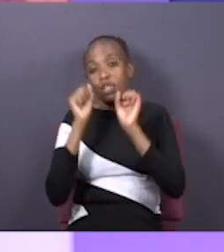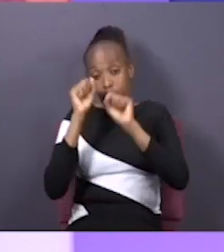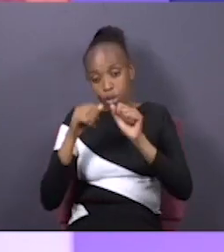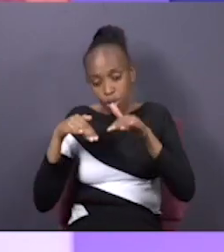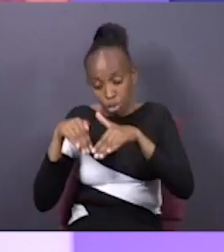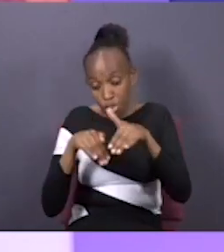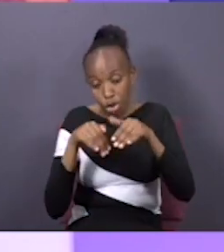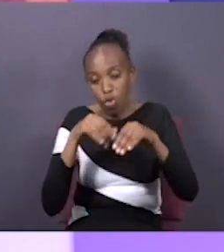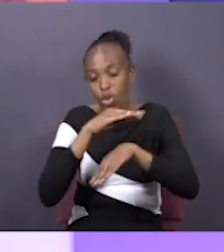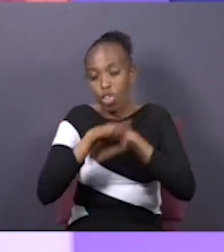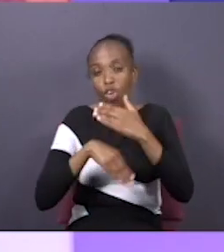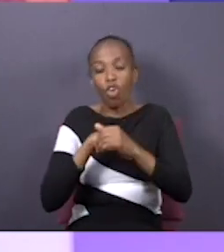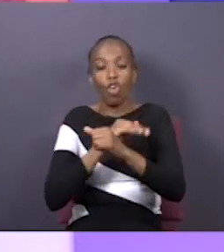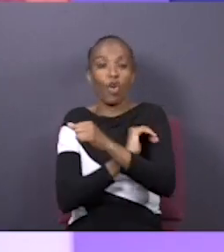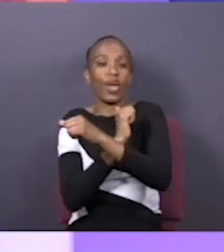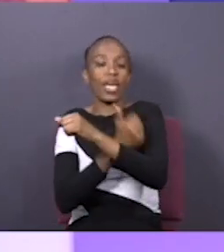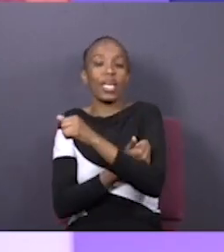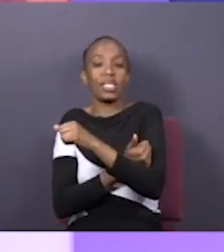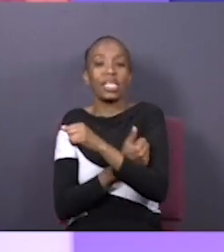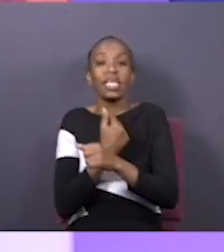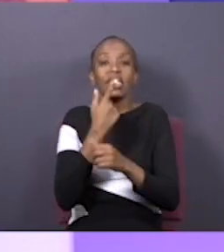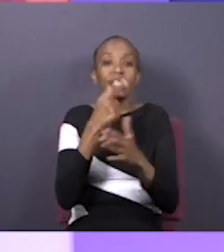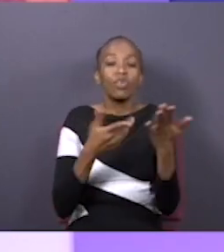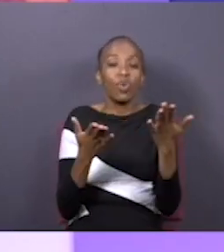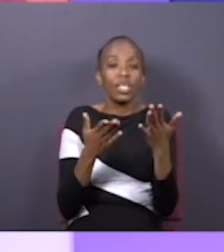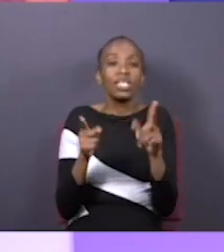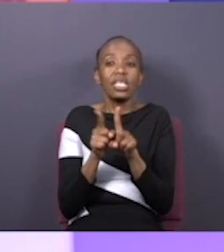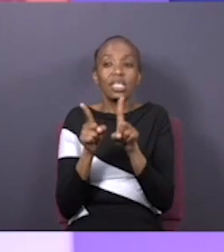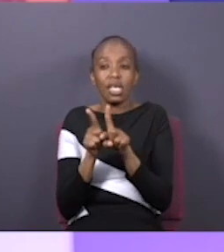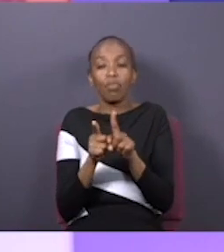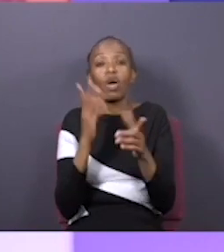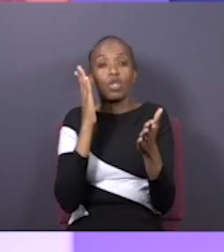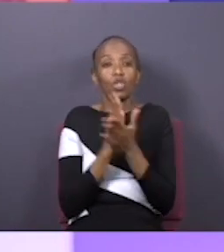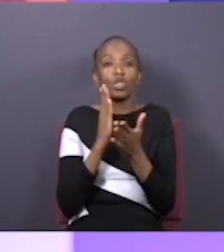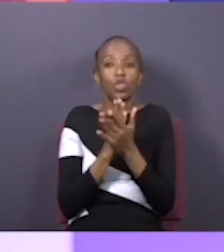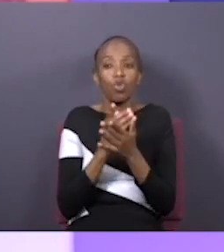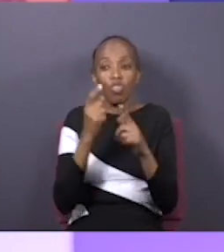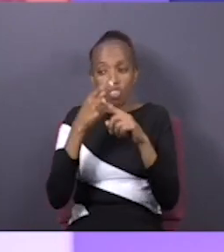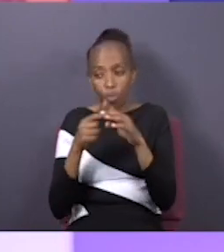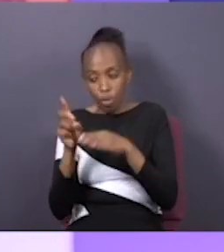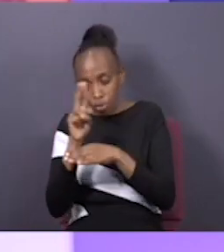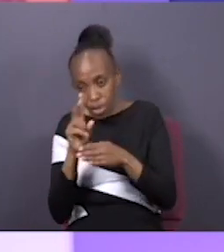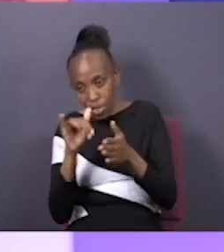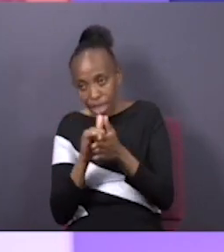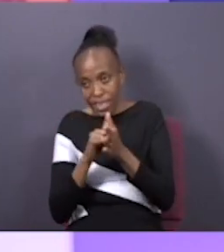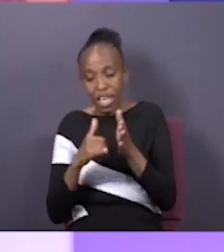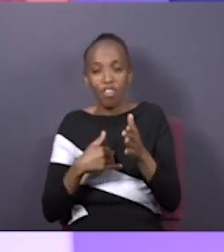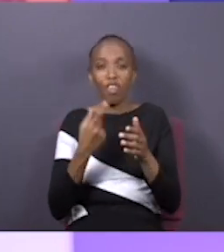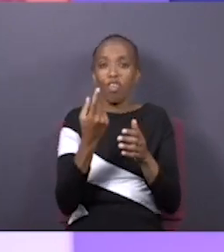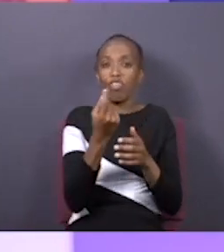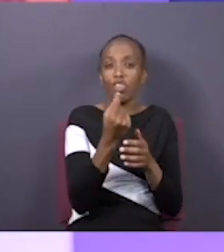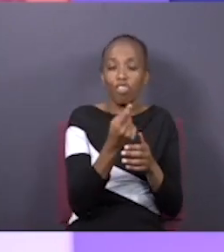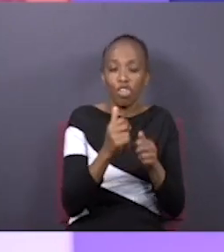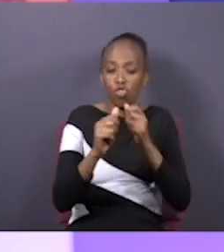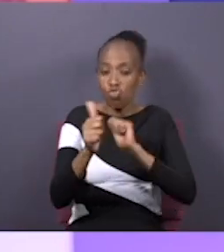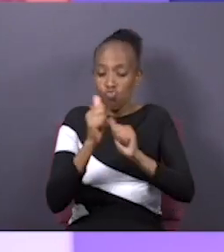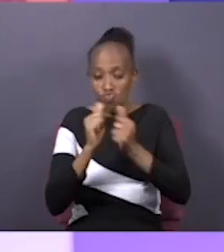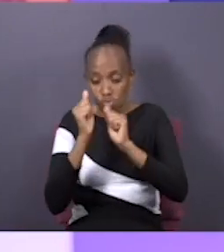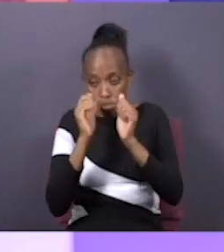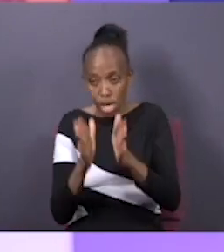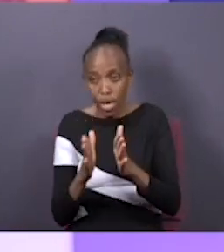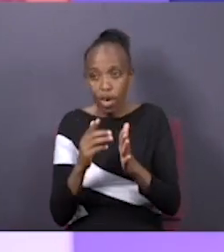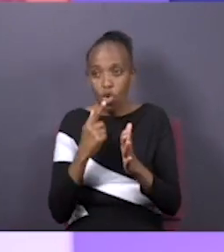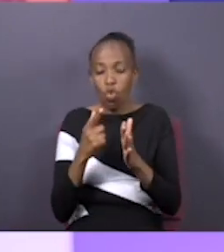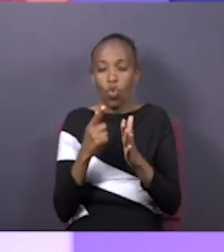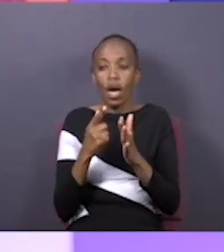will pursue with all our energies. It is said, and it is also true out of observation, that there are very few athletes who